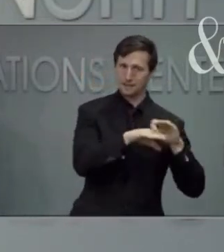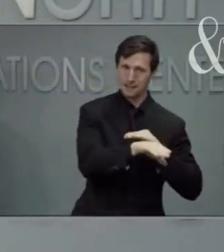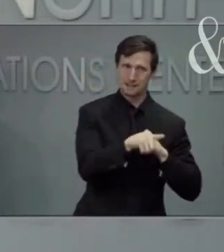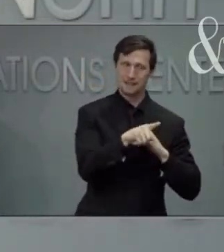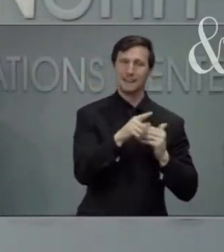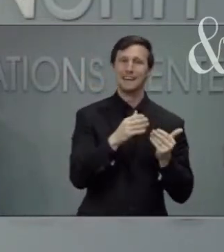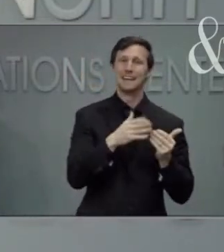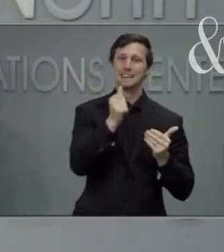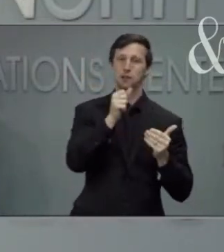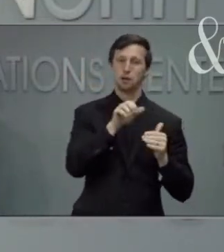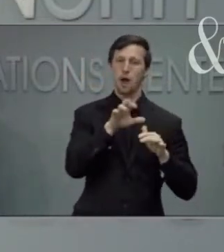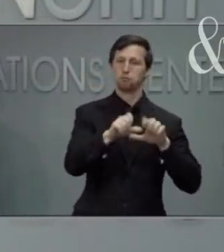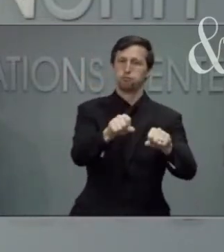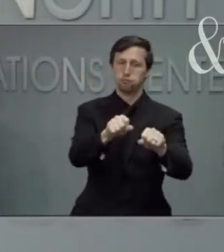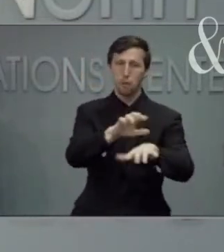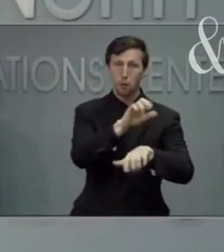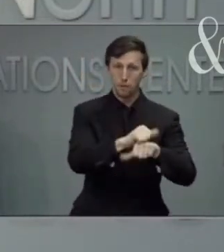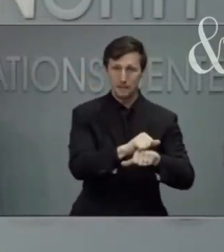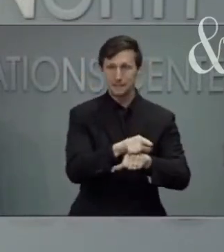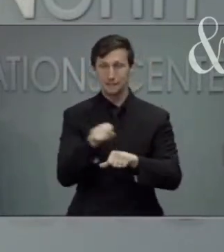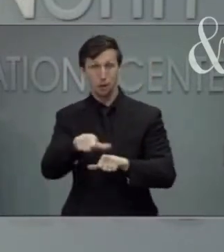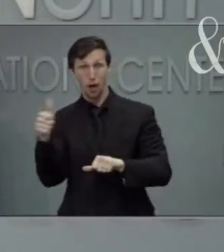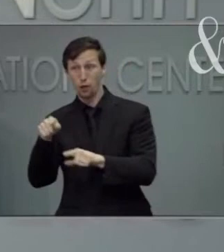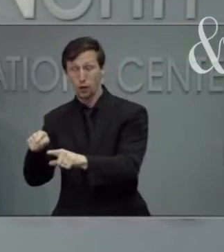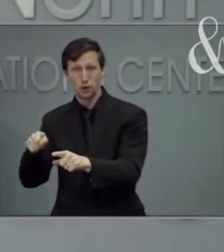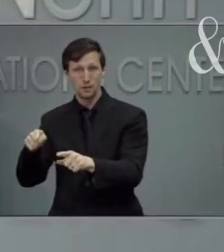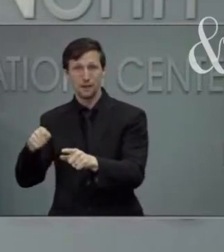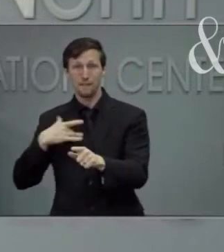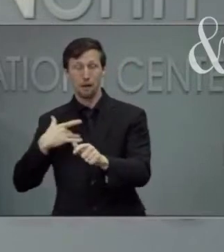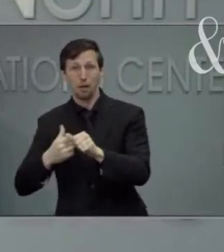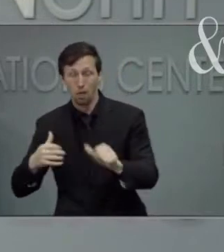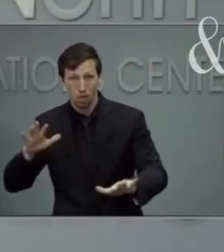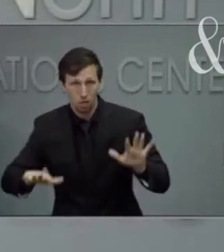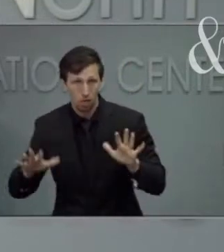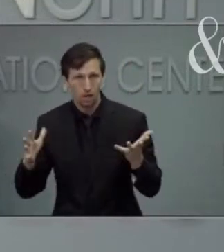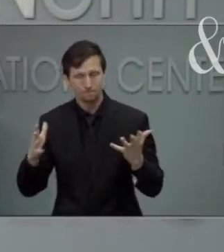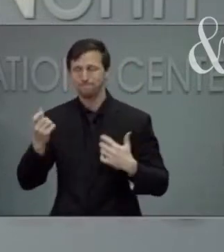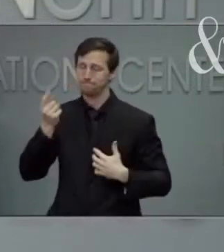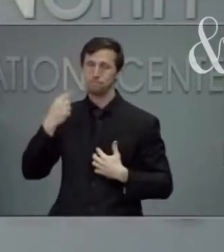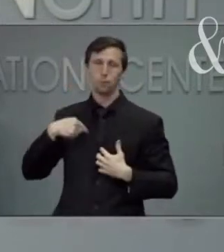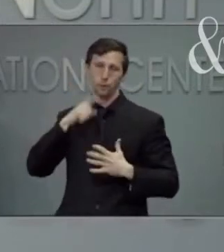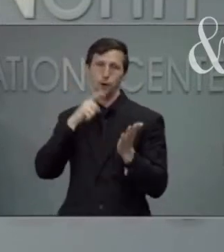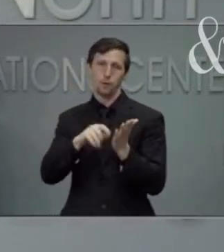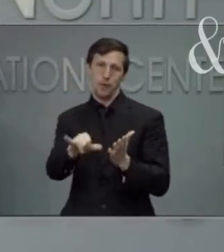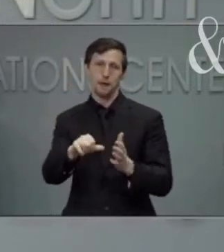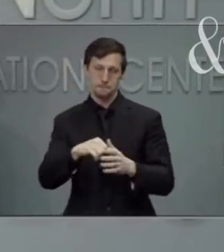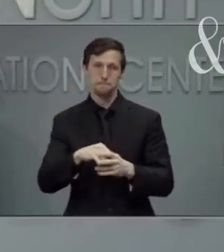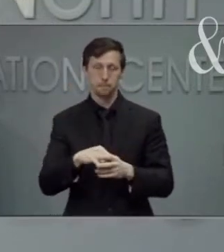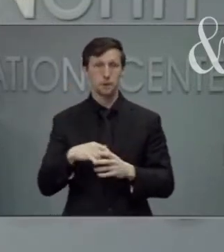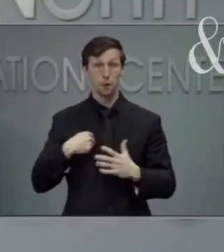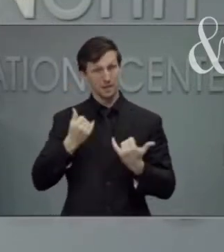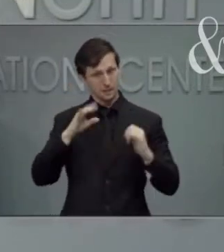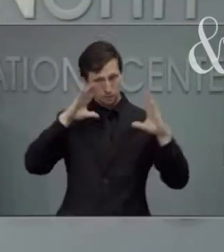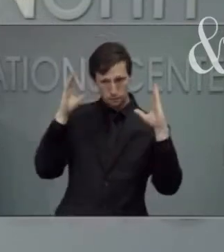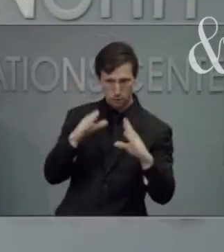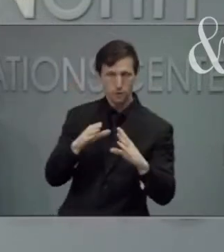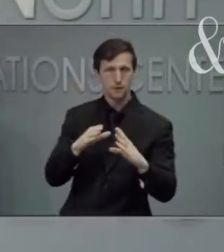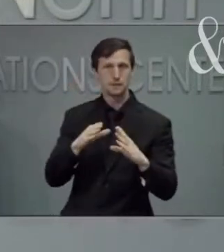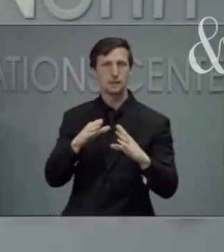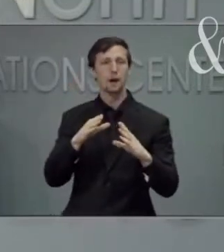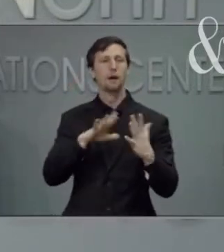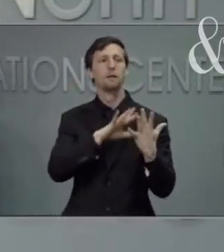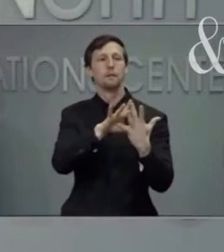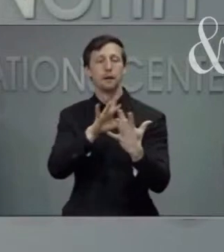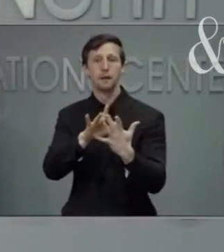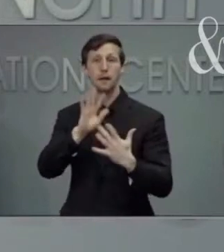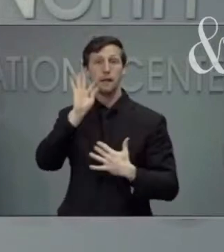realizes that. So there is a lot of focus on getting vaccine to our federally